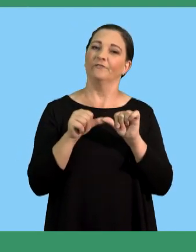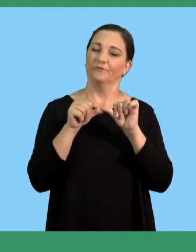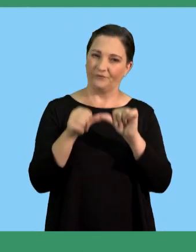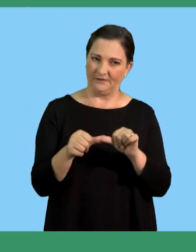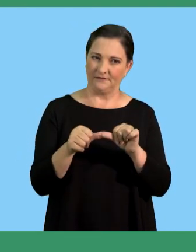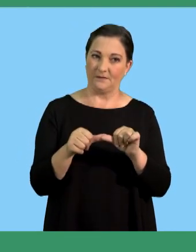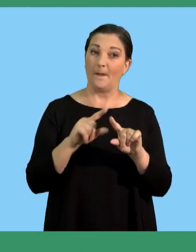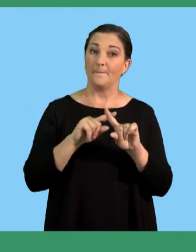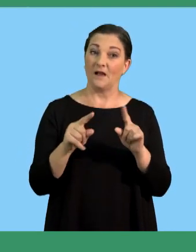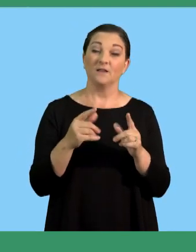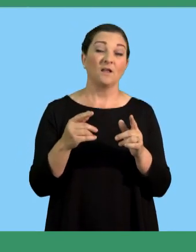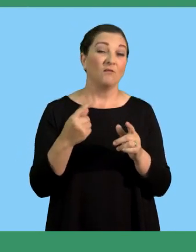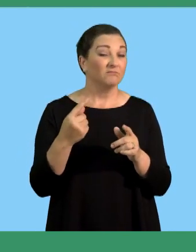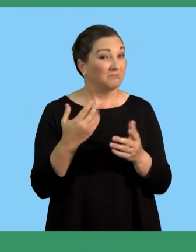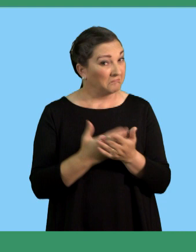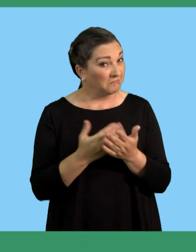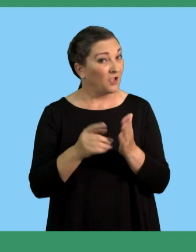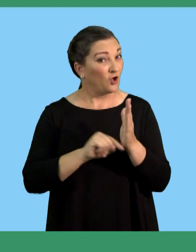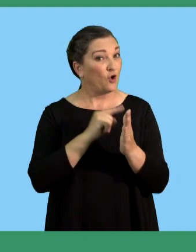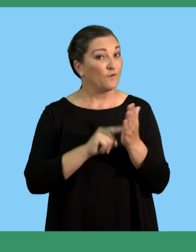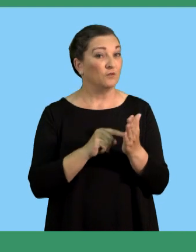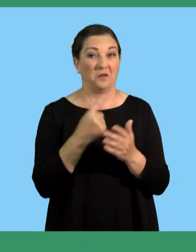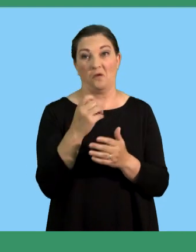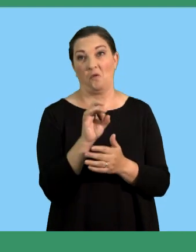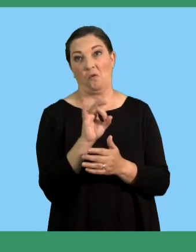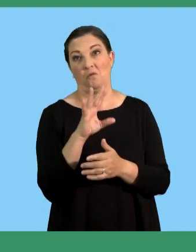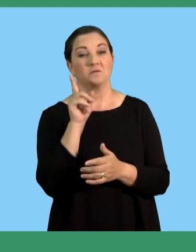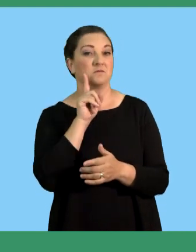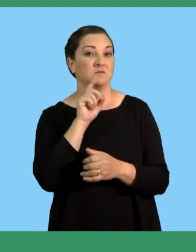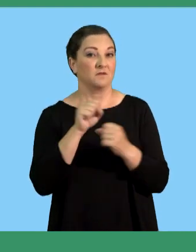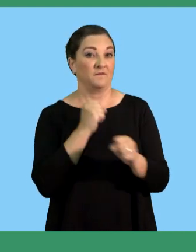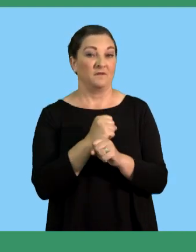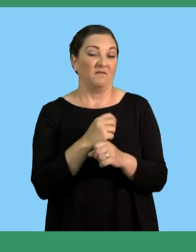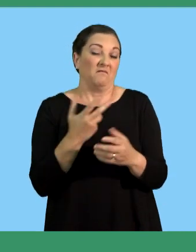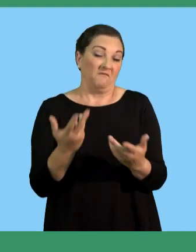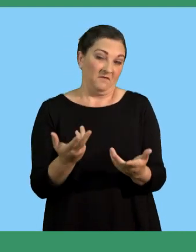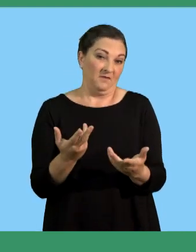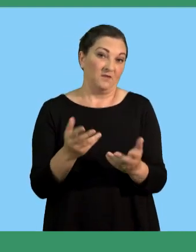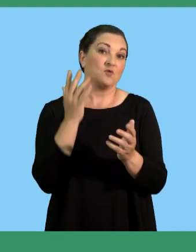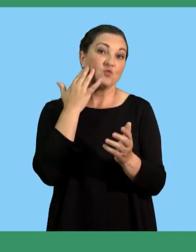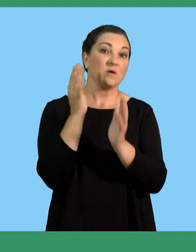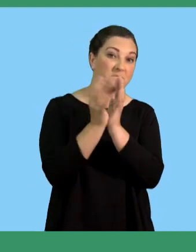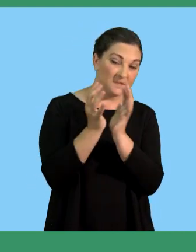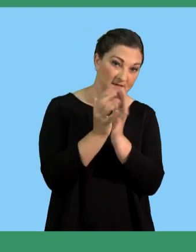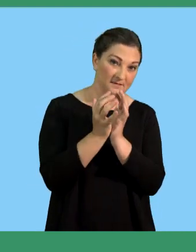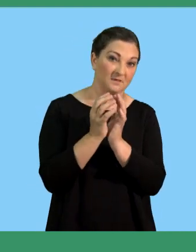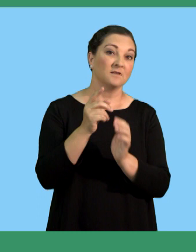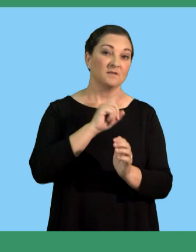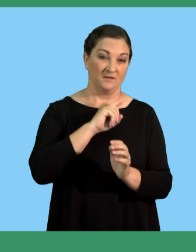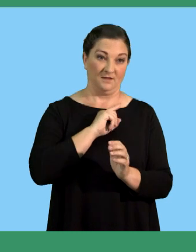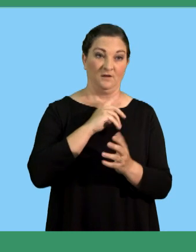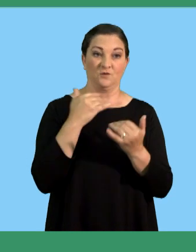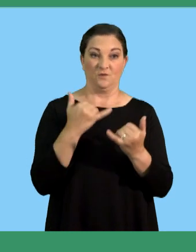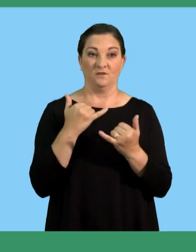dividends are fixed, and they only have voting rights at an annual general meeting under particular circumstances. So those